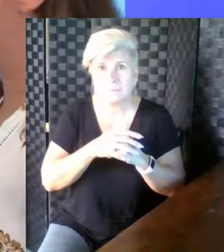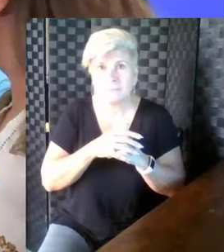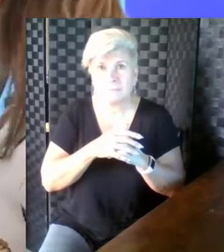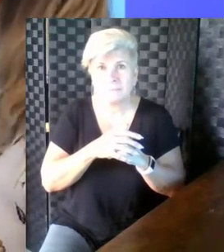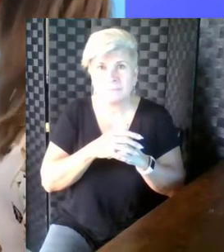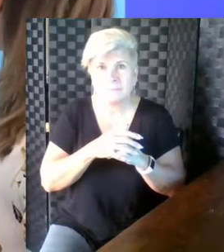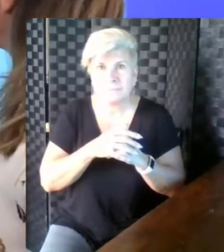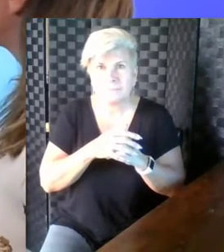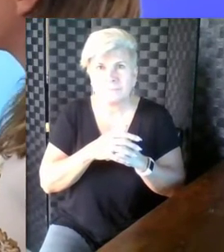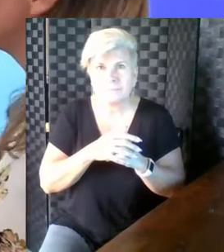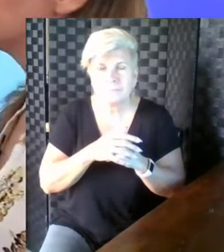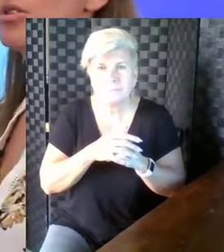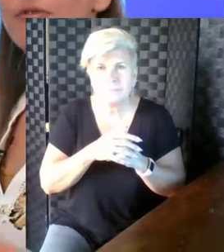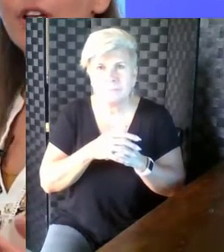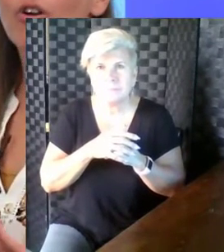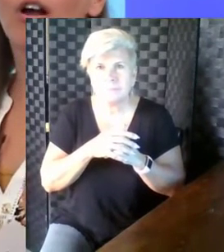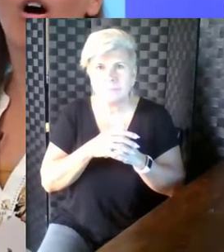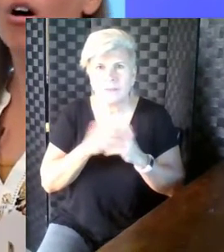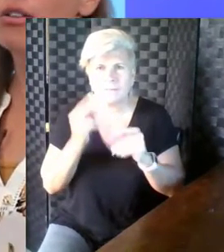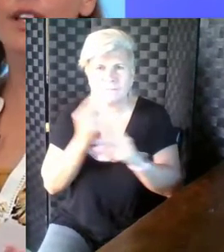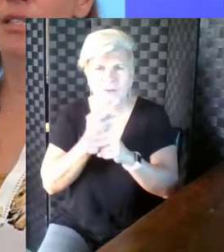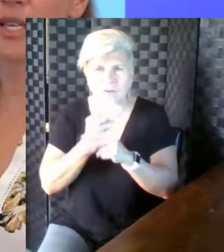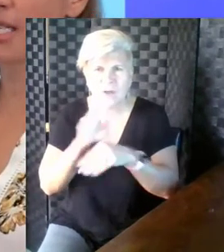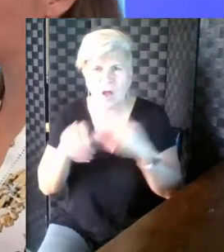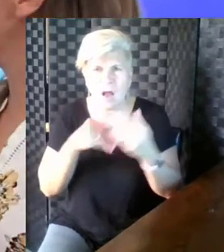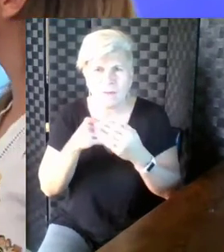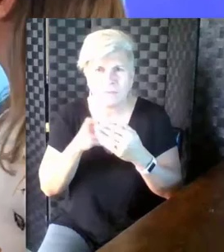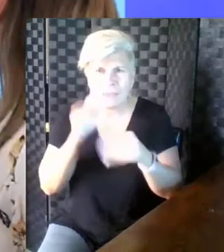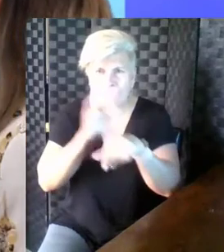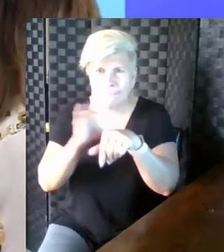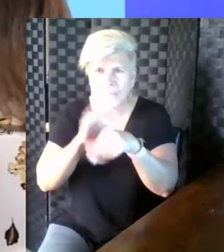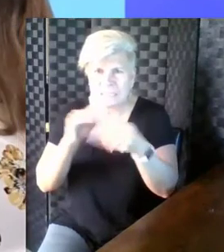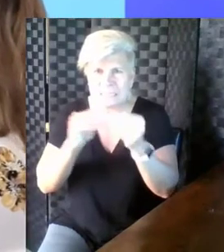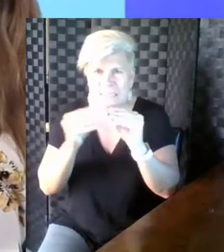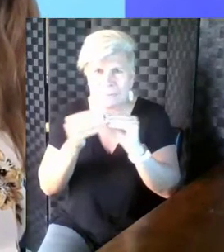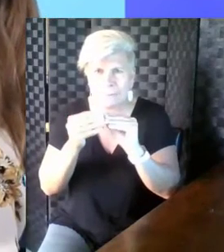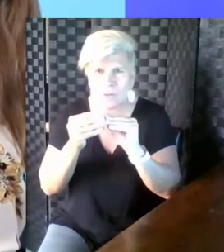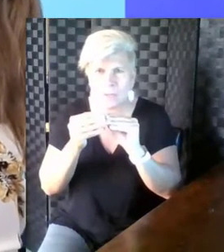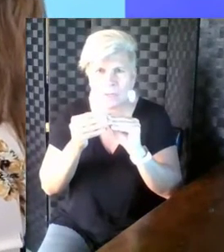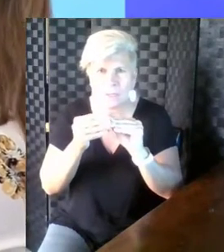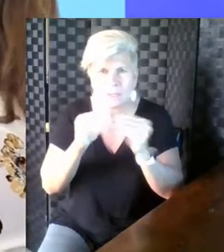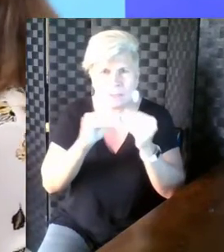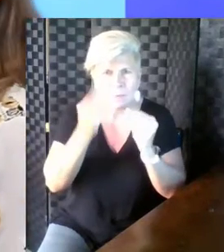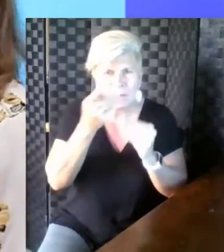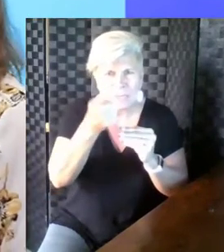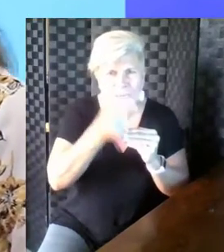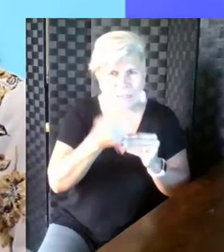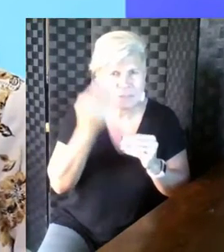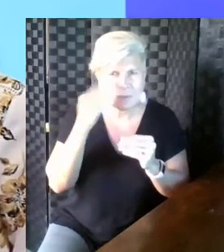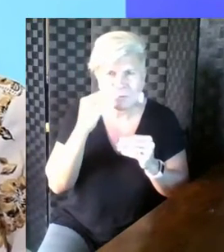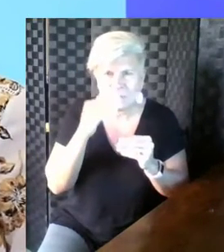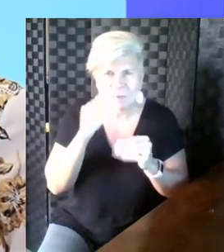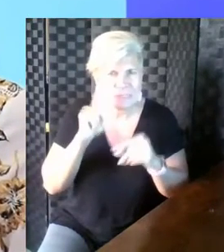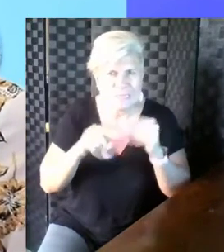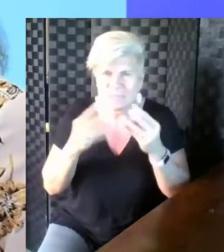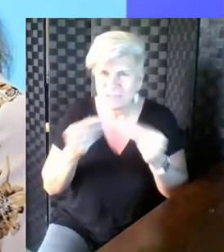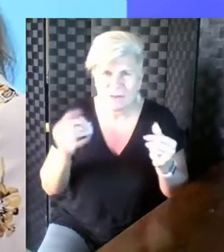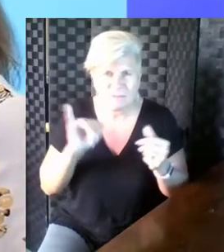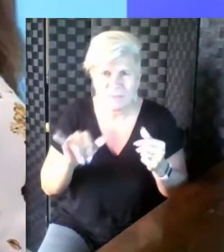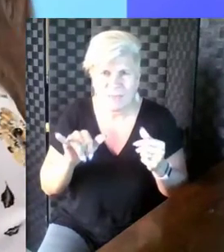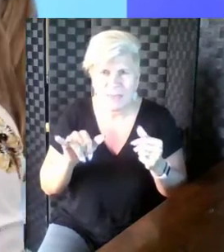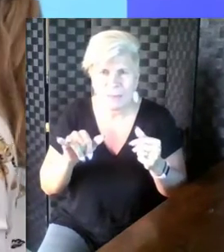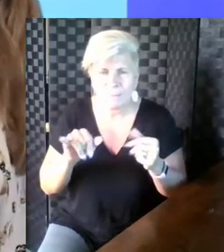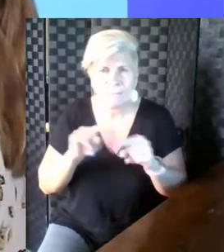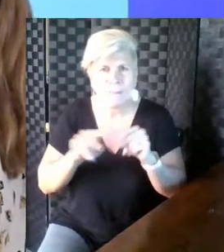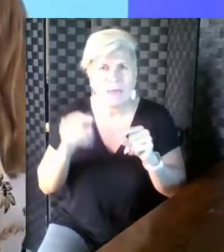equals 5. So what you're going to try to do is figure out all of these missing numbers. But now, I don't know what number's here or here, so I can't solve